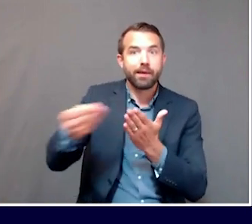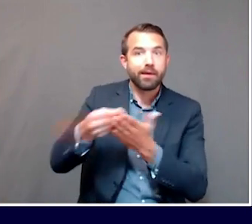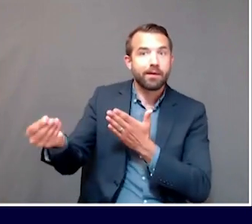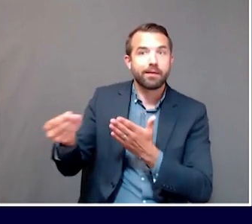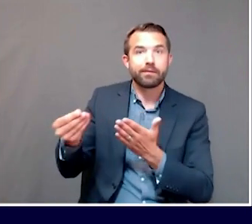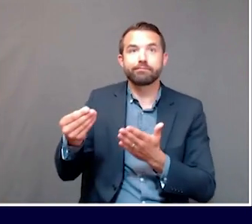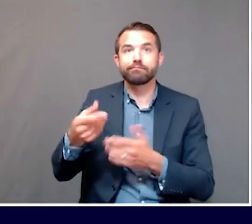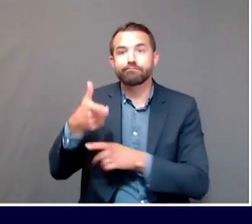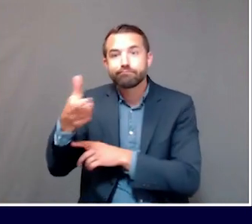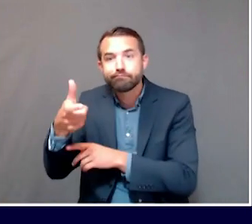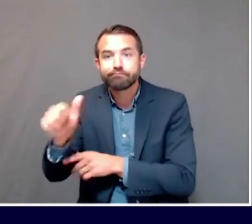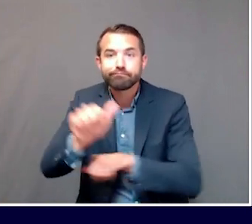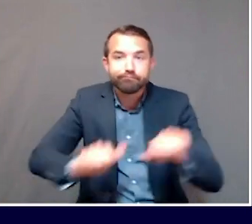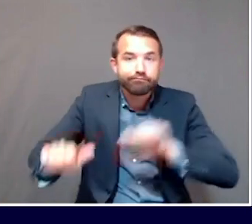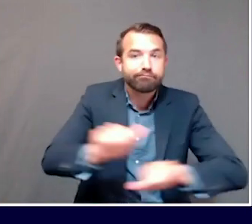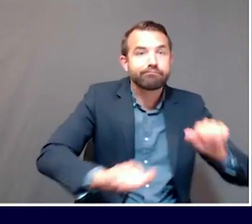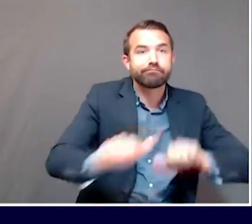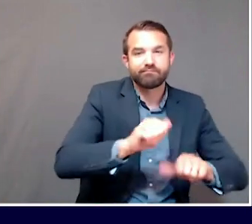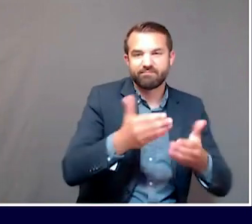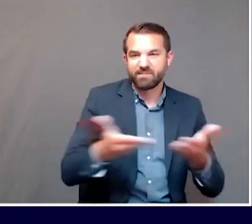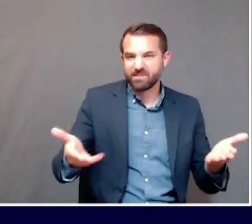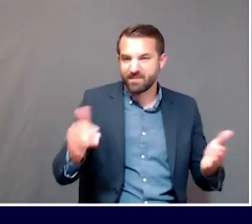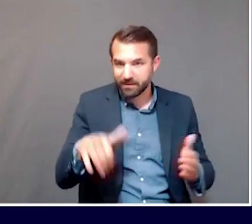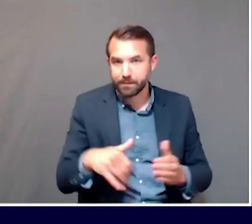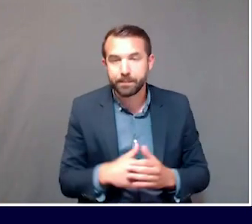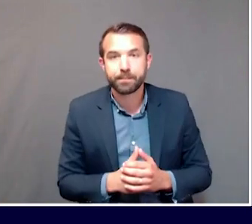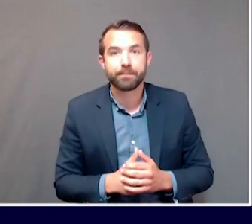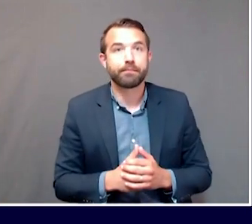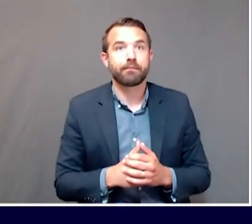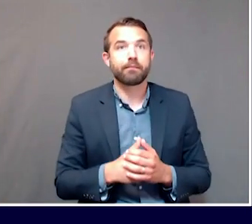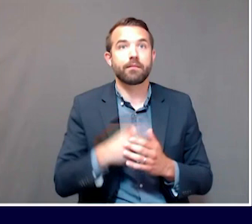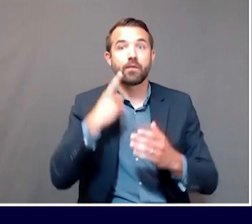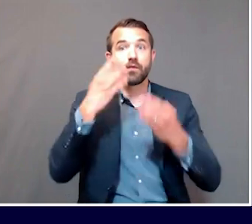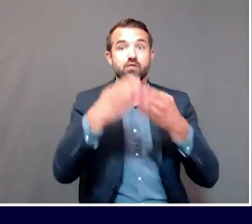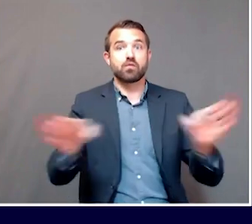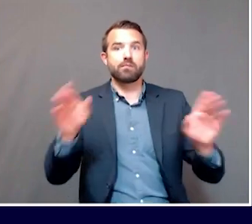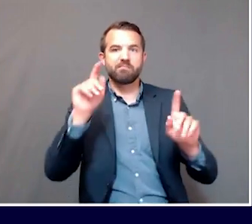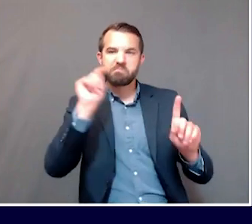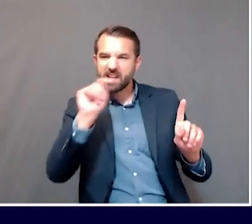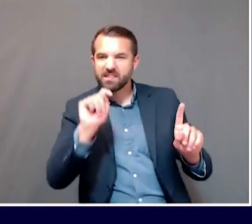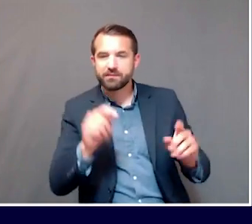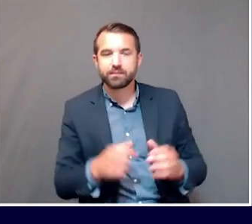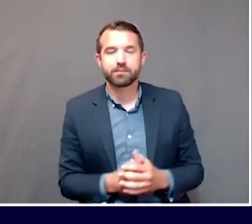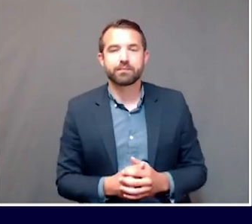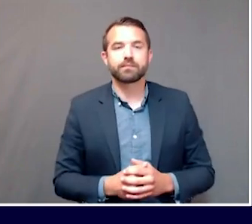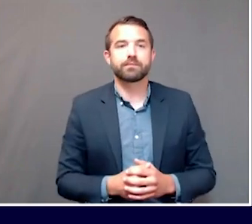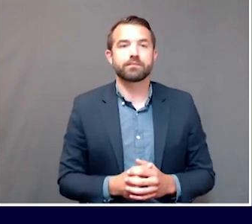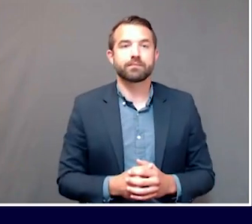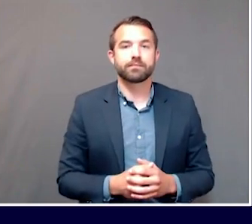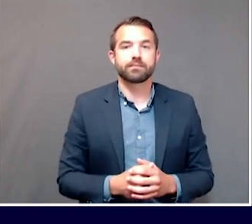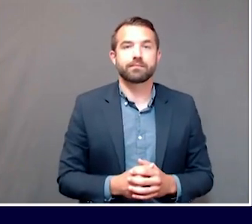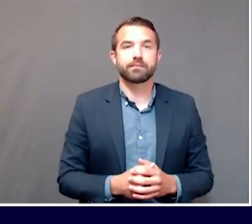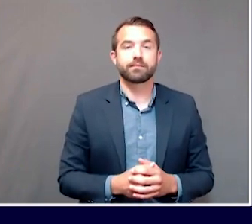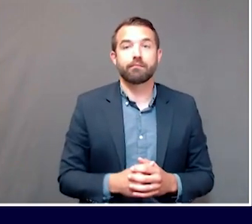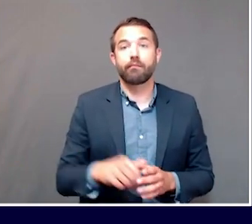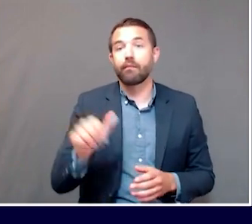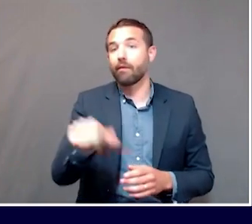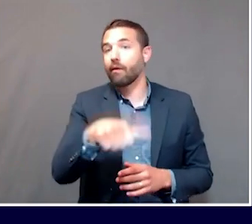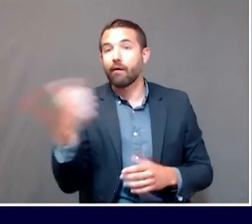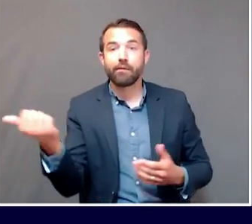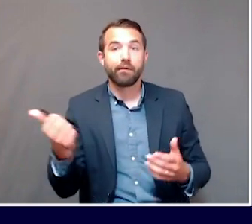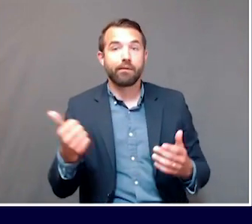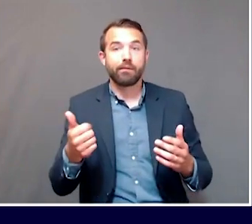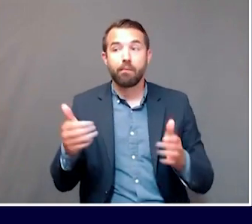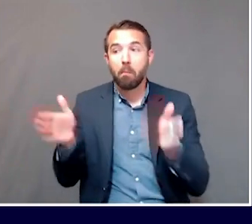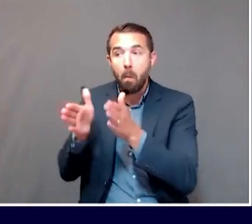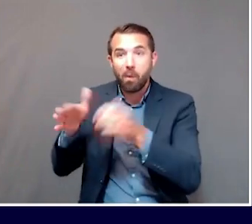cleaning and the management of public spaces and restroom facilities. And third grouping is local business assistance,